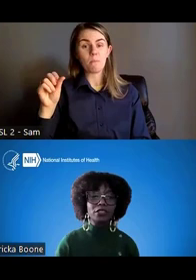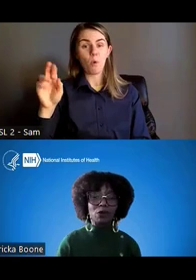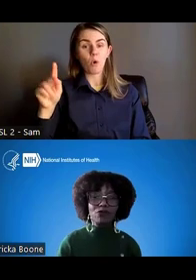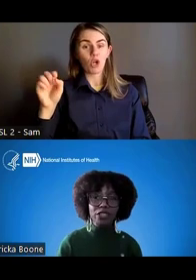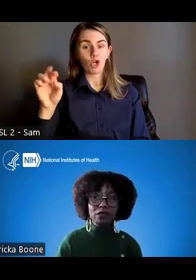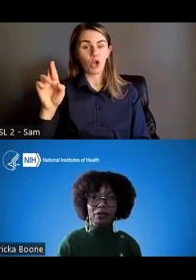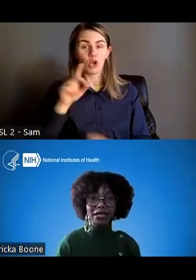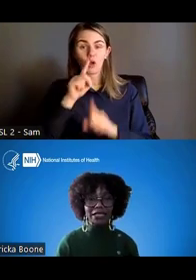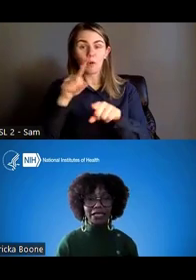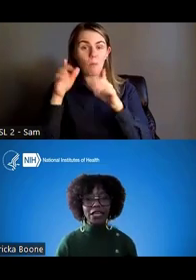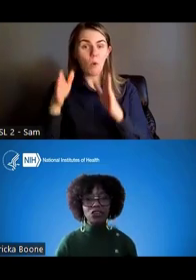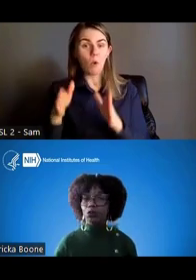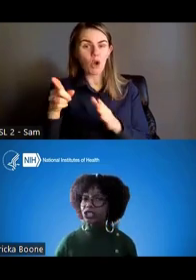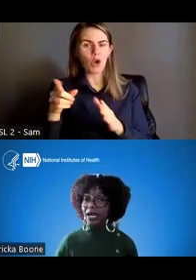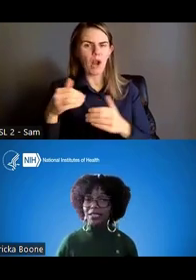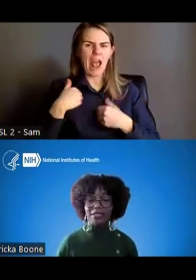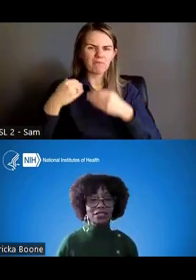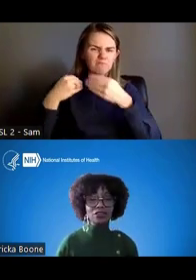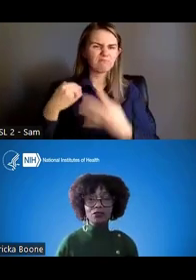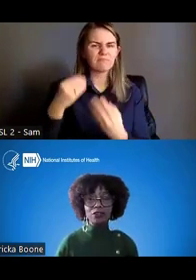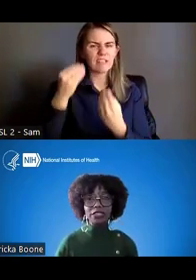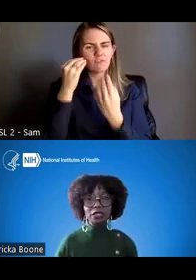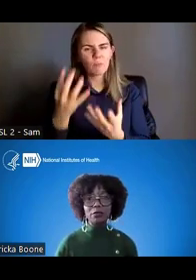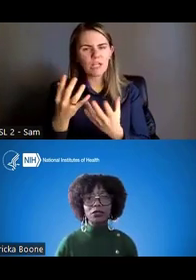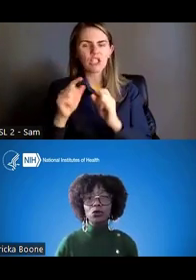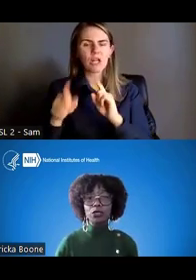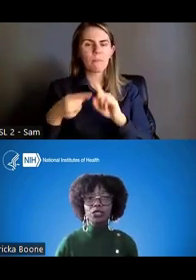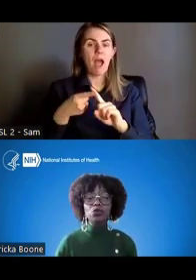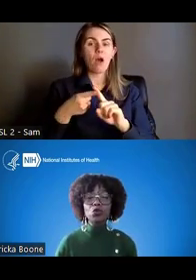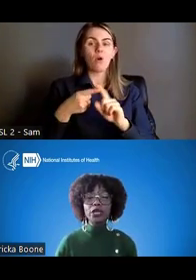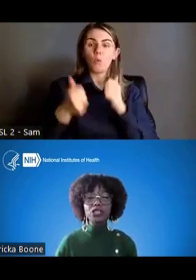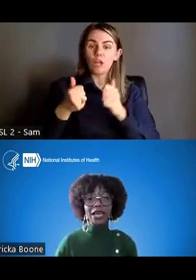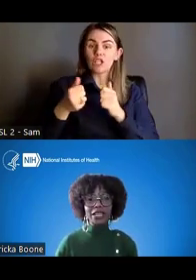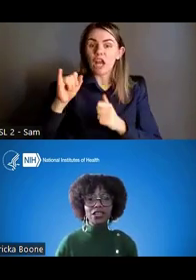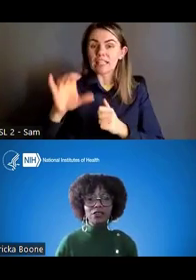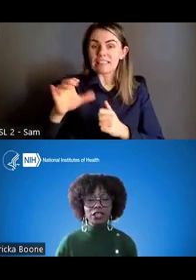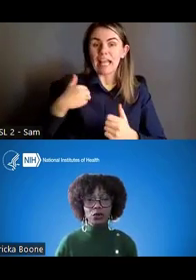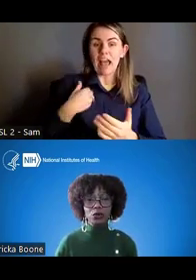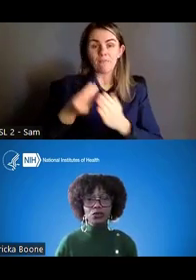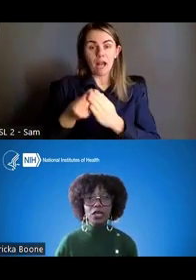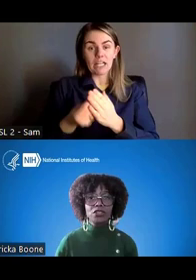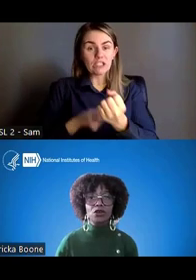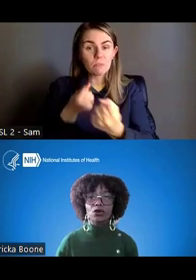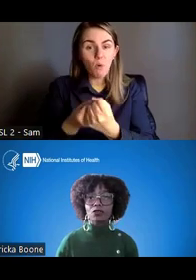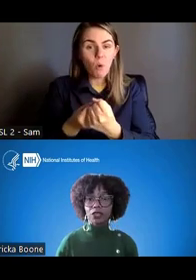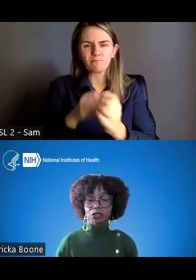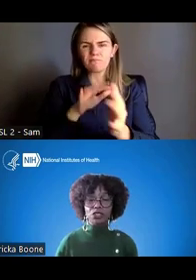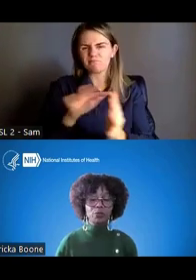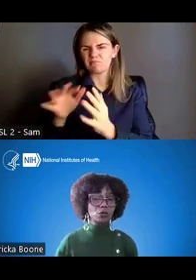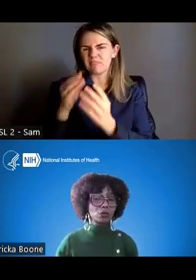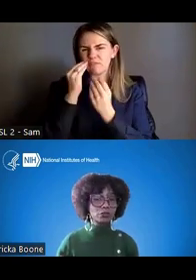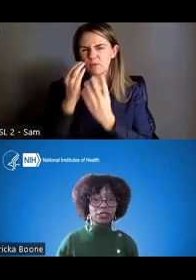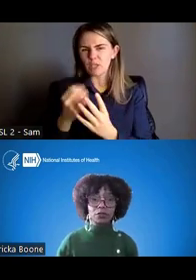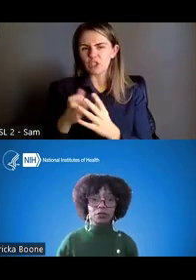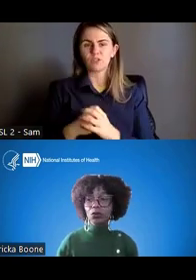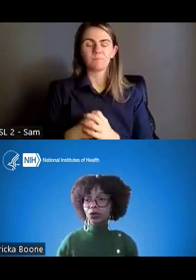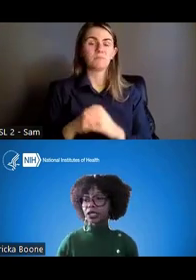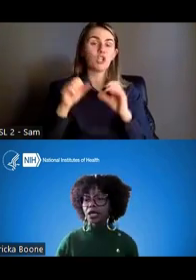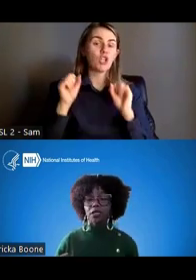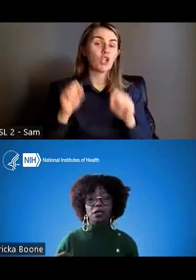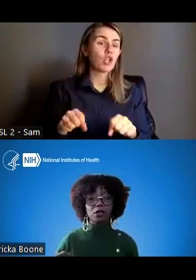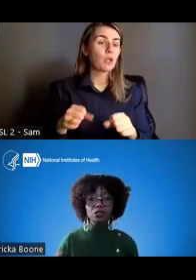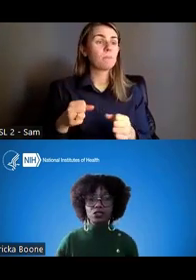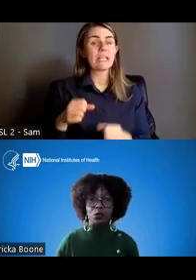out there that's been funded by NIH? Which ICs are funding them and according to which activity codes? So a fellowship, a career development